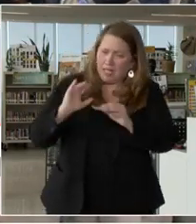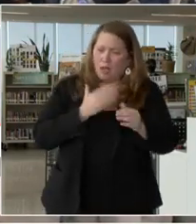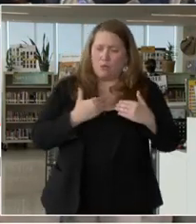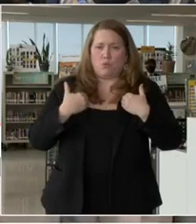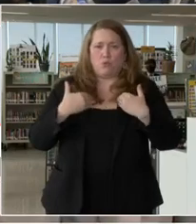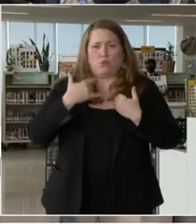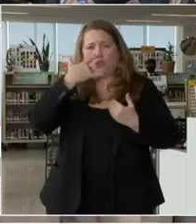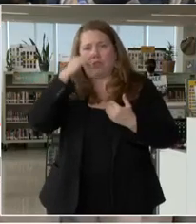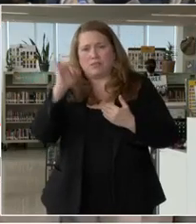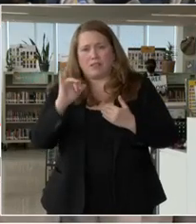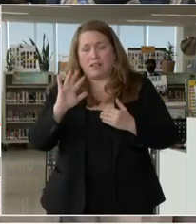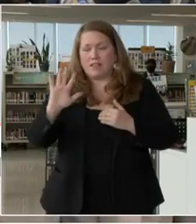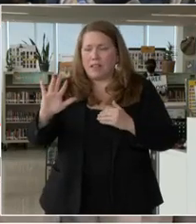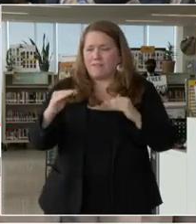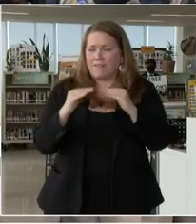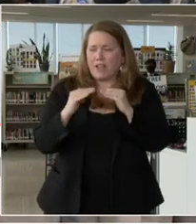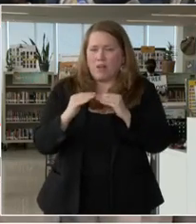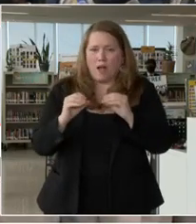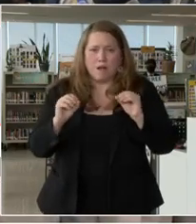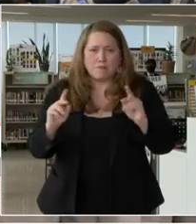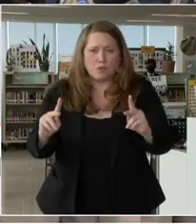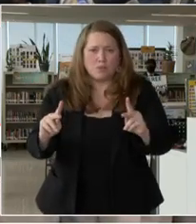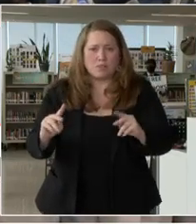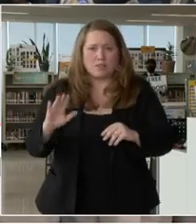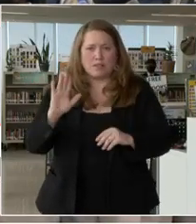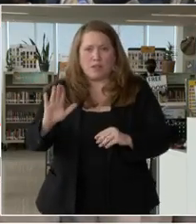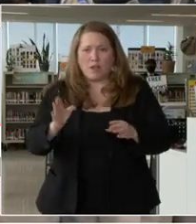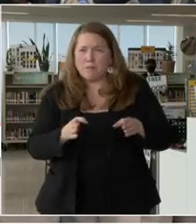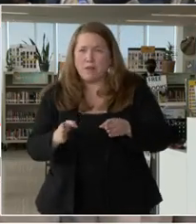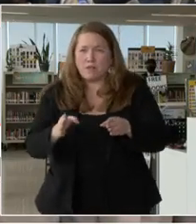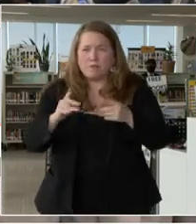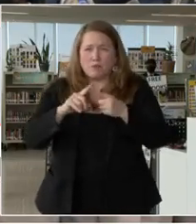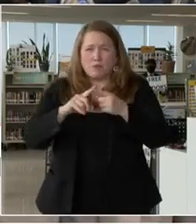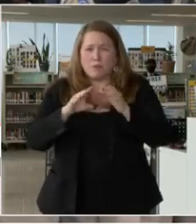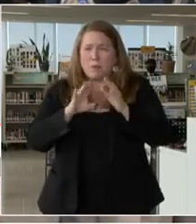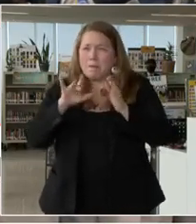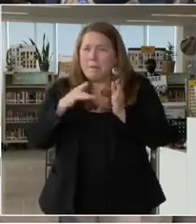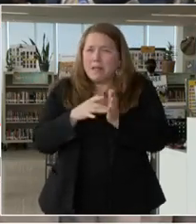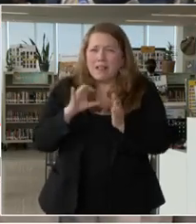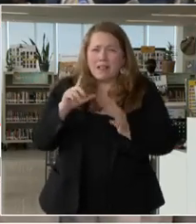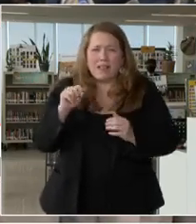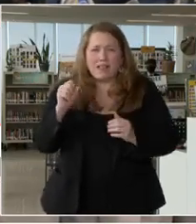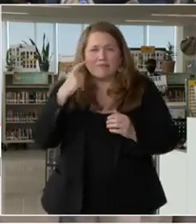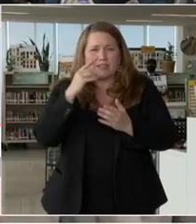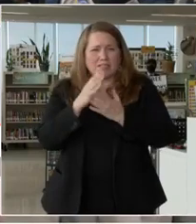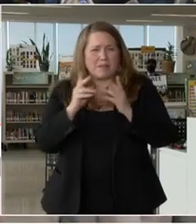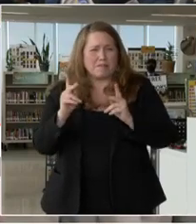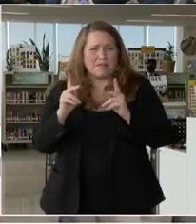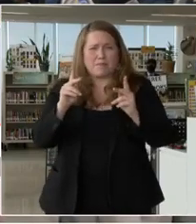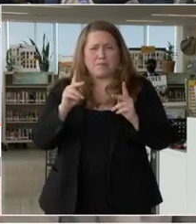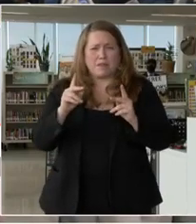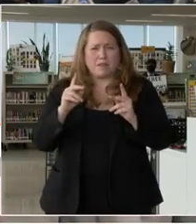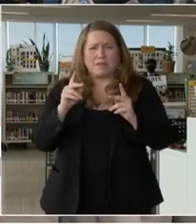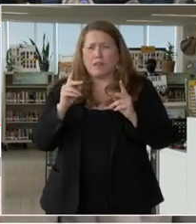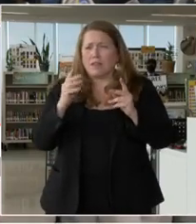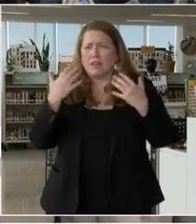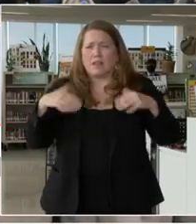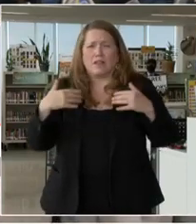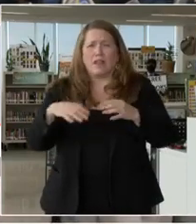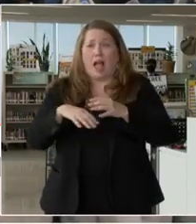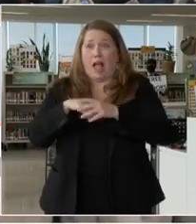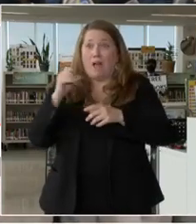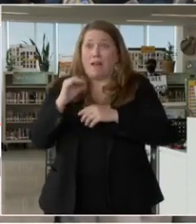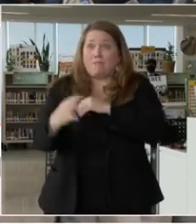their fair shot, their opportunity, their pathway to the middle class? For some people, their pathway out of poverty, their ticket